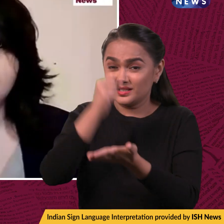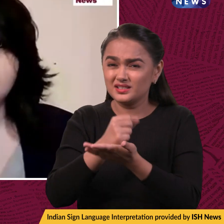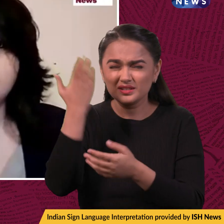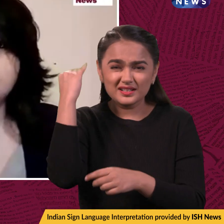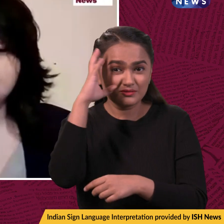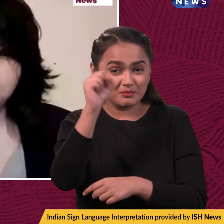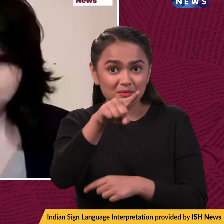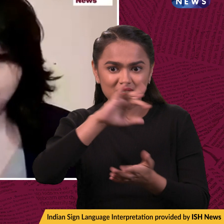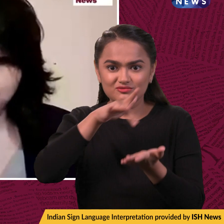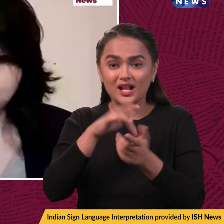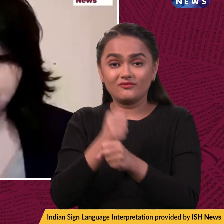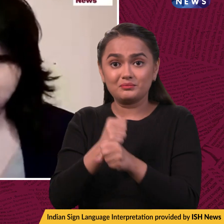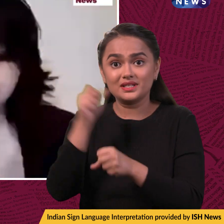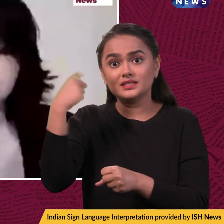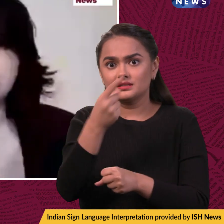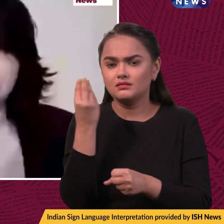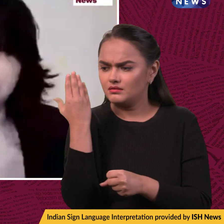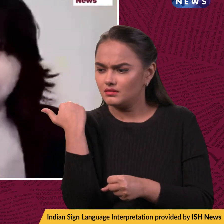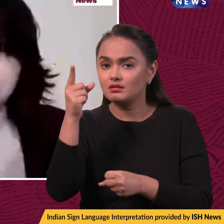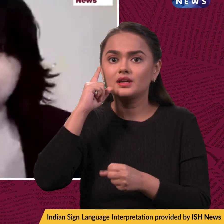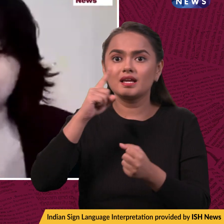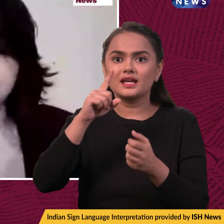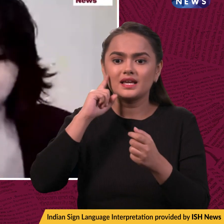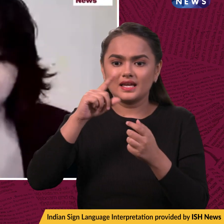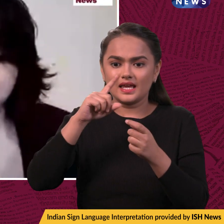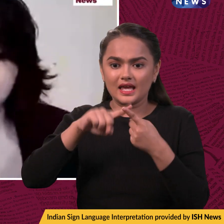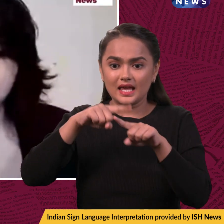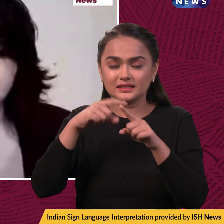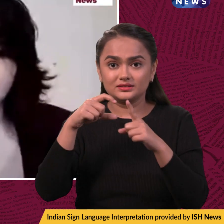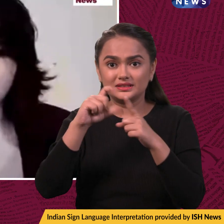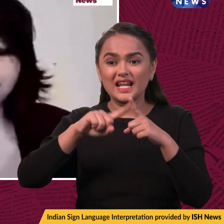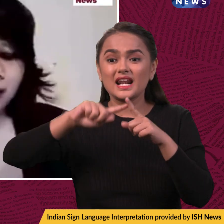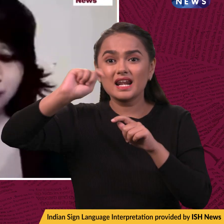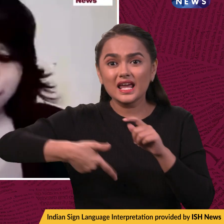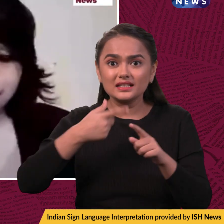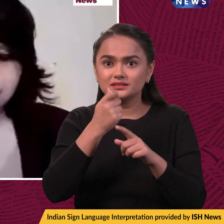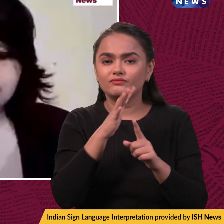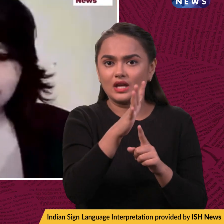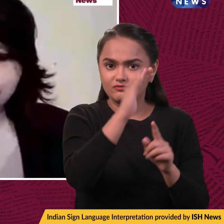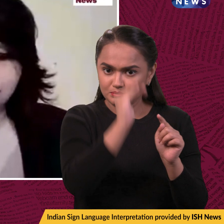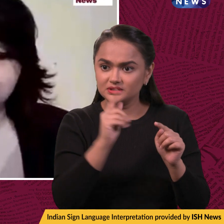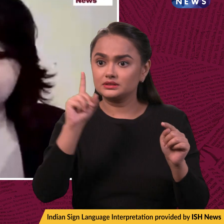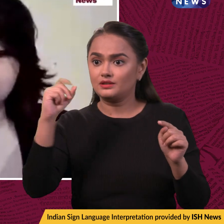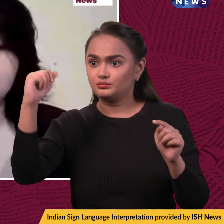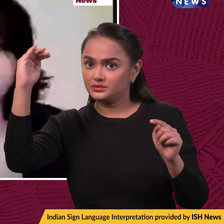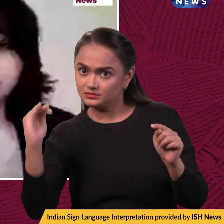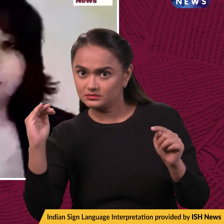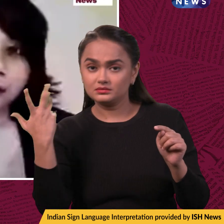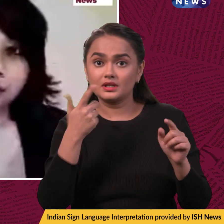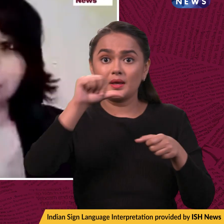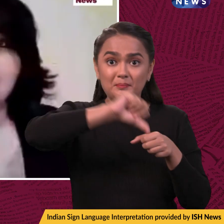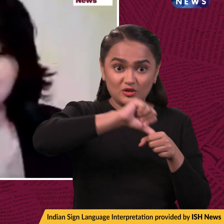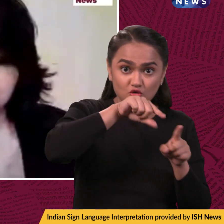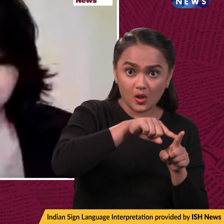If you remember, the central government had recently reduced the central excise duty by 5 rupees and 10 rupees per litre on prices